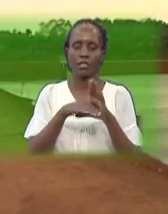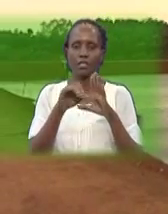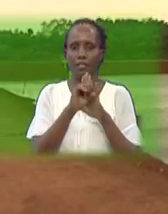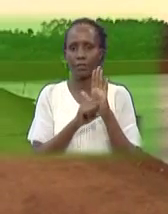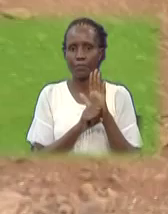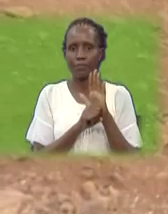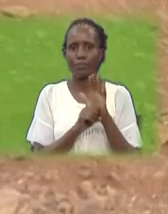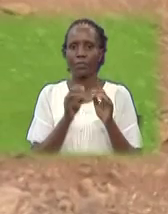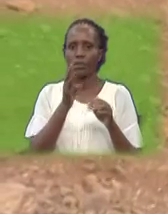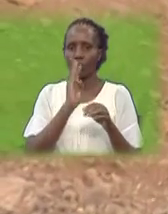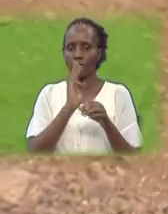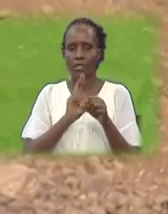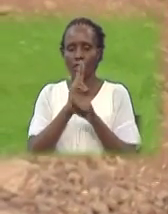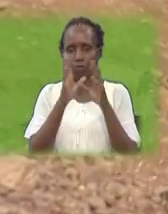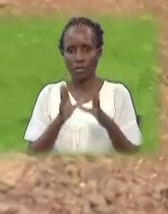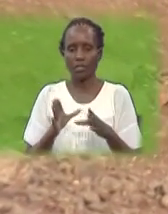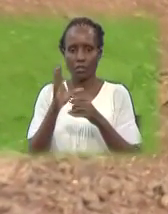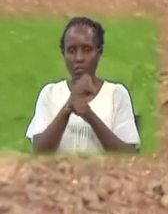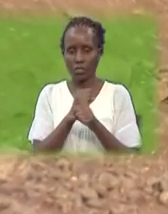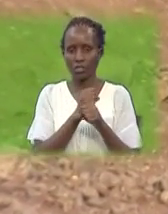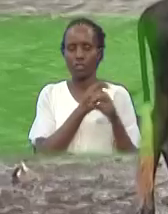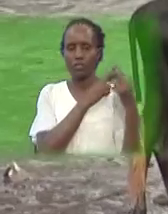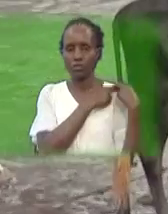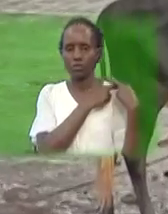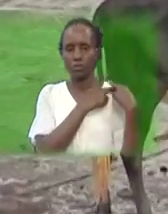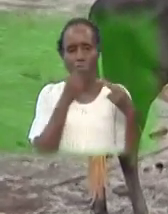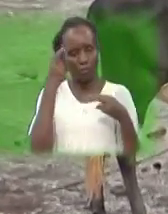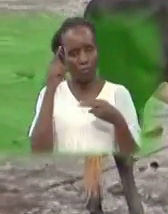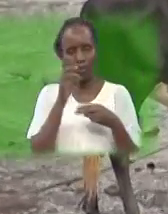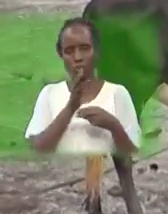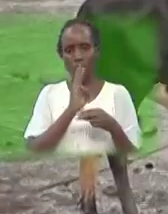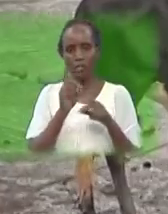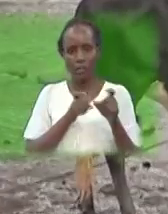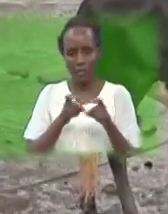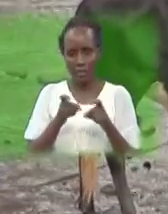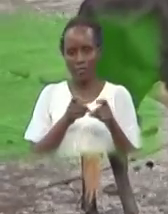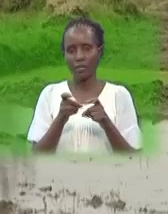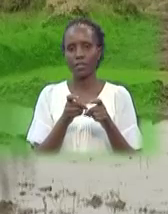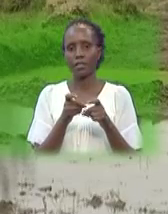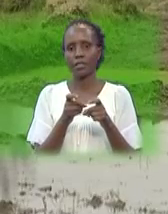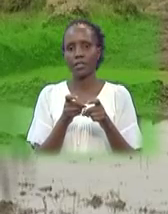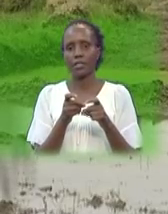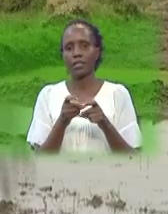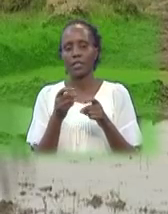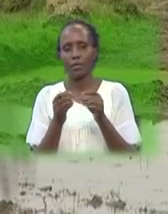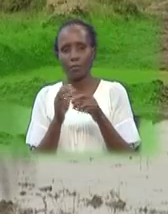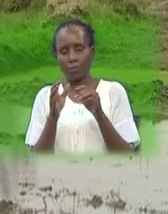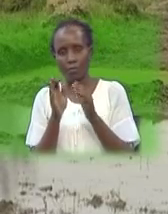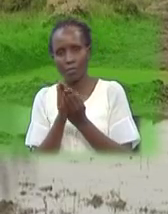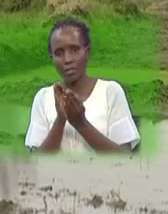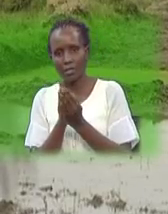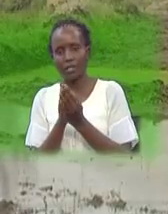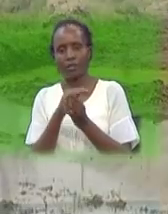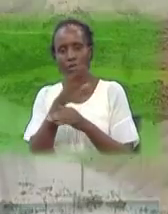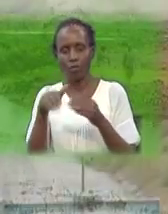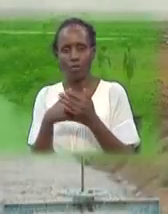Water Users Association is responsible of water management in the tertiary unit, facility maintenance